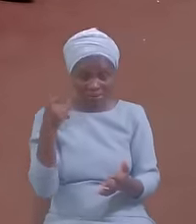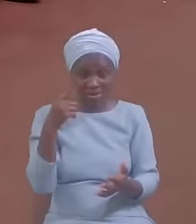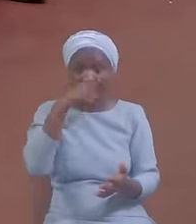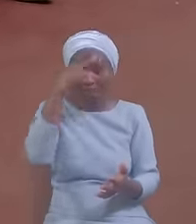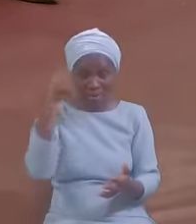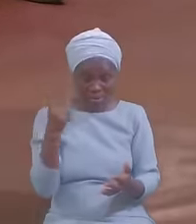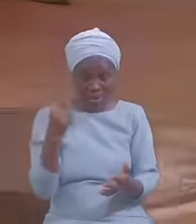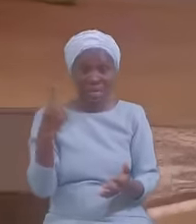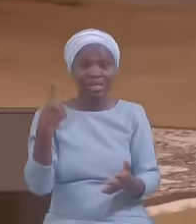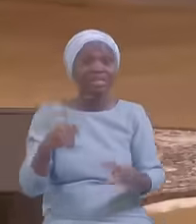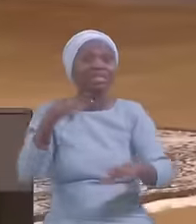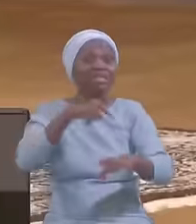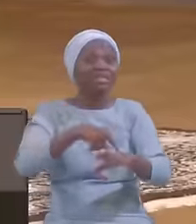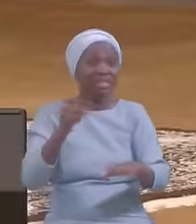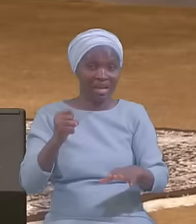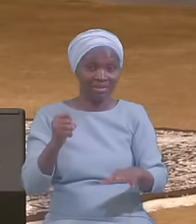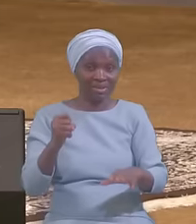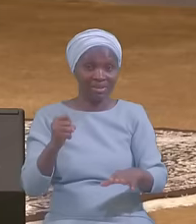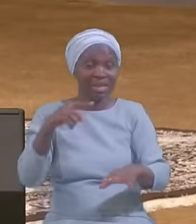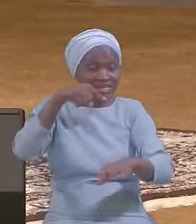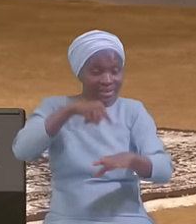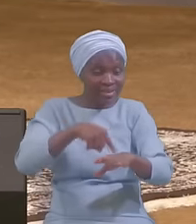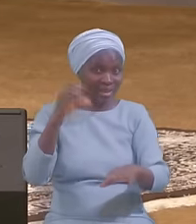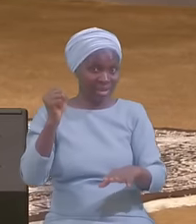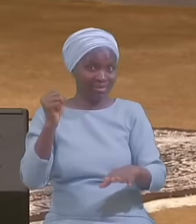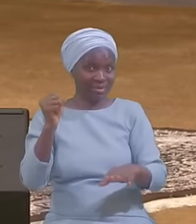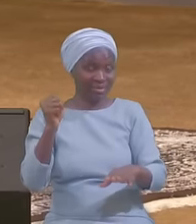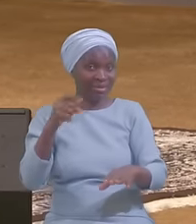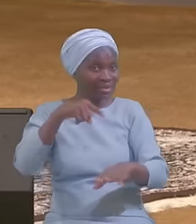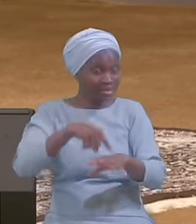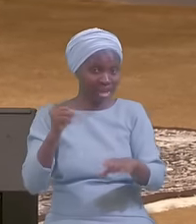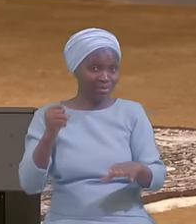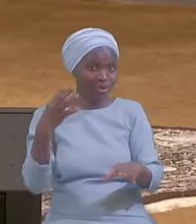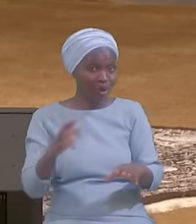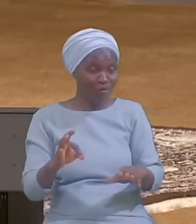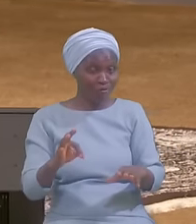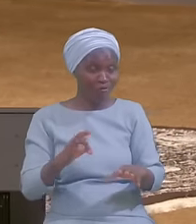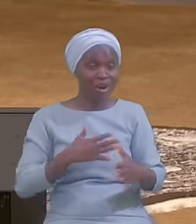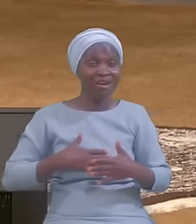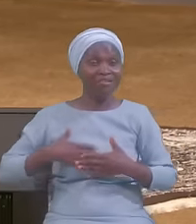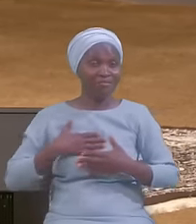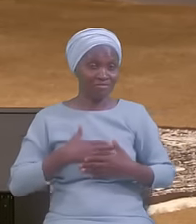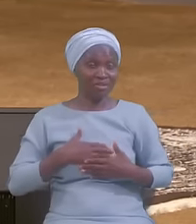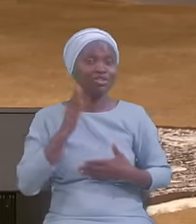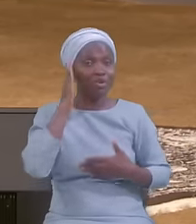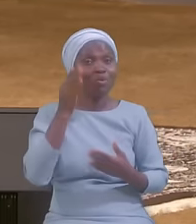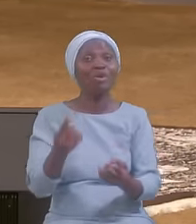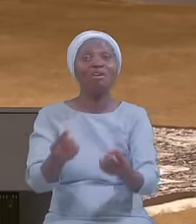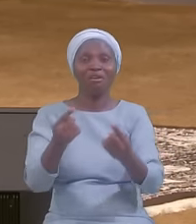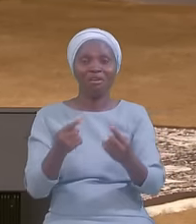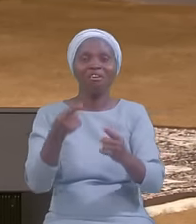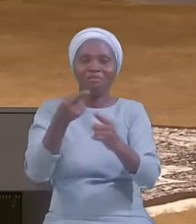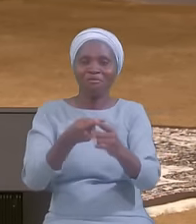Because the times, plural, of refreshing shall come